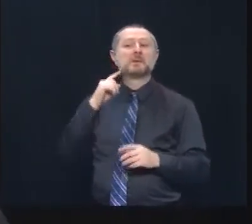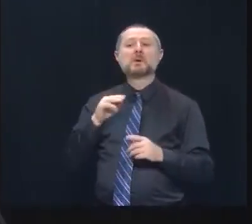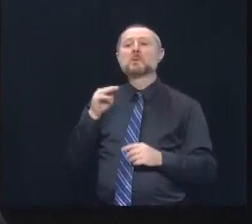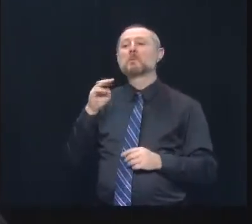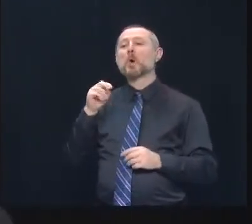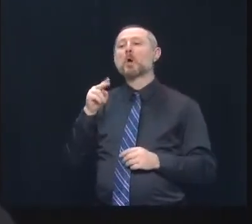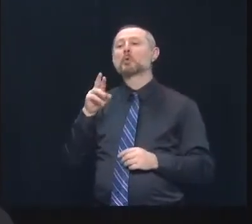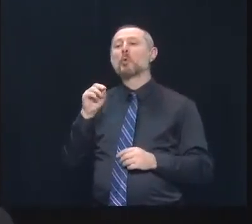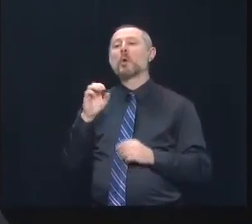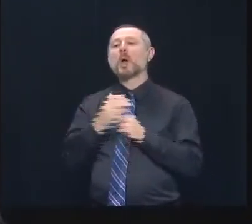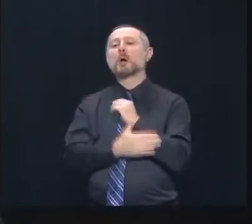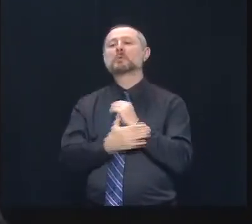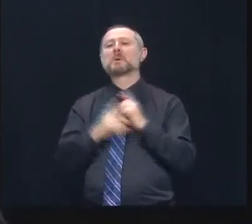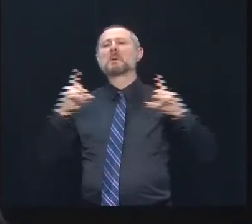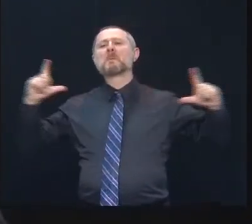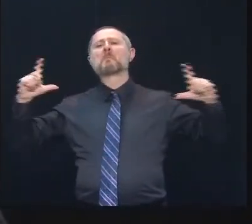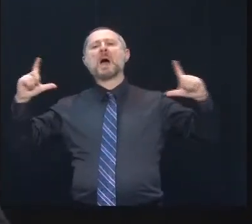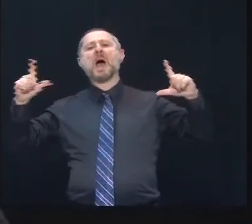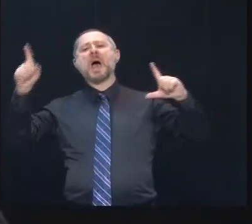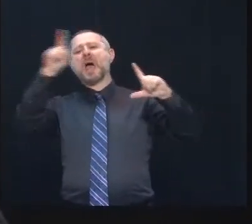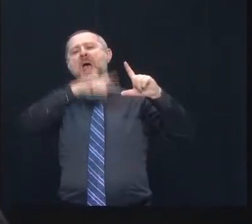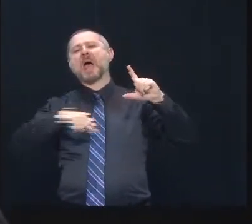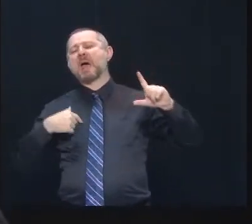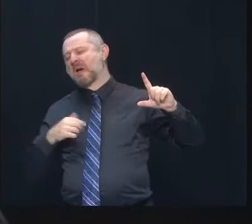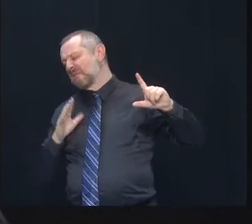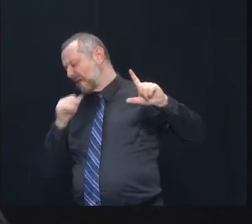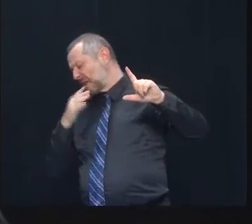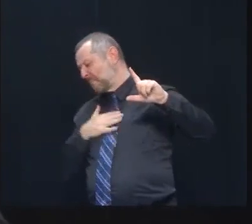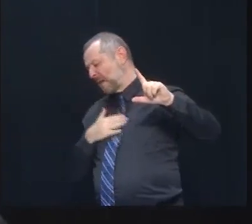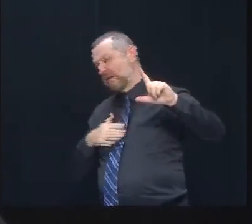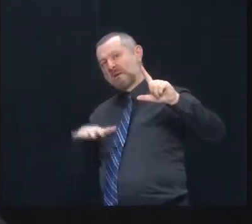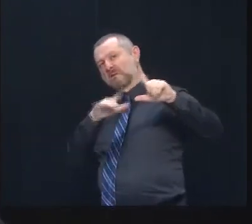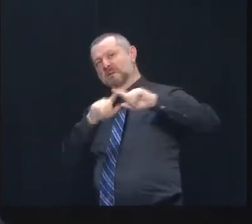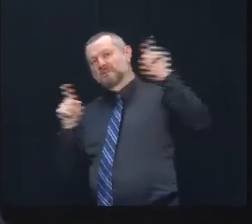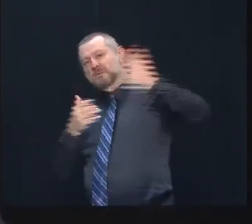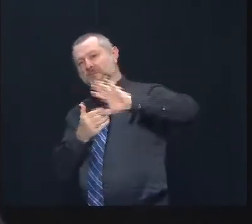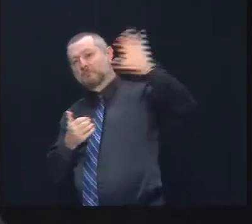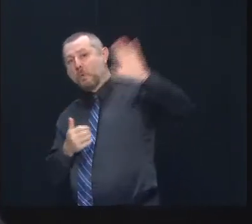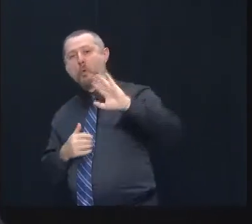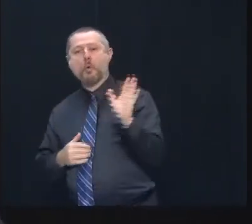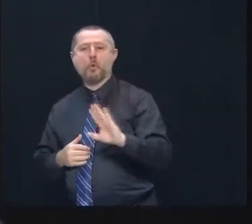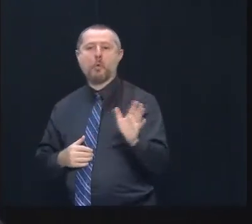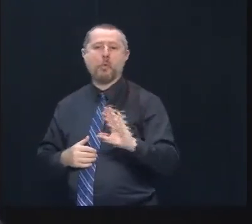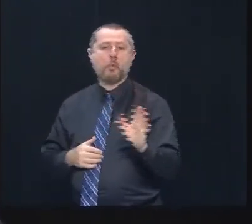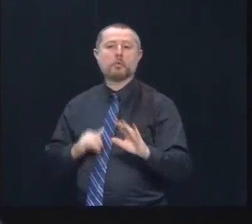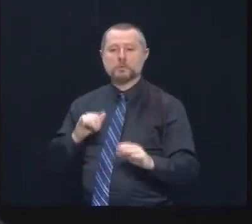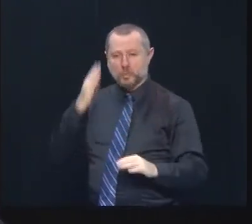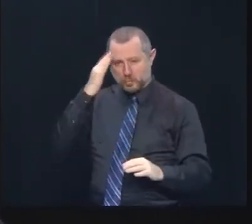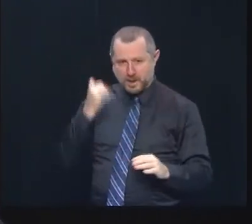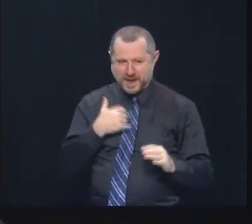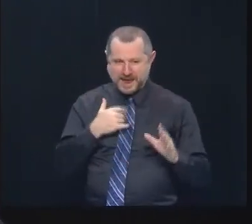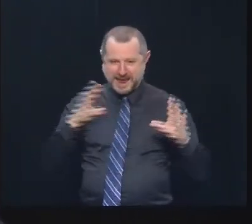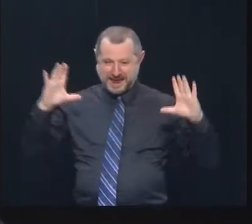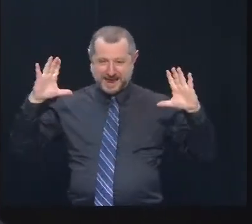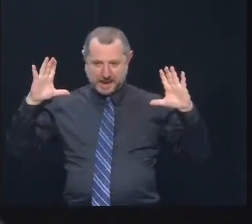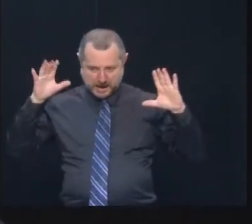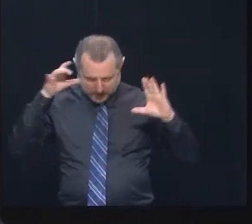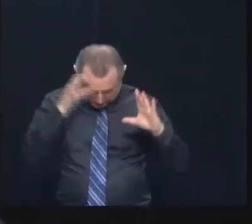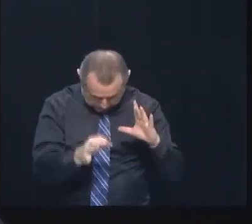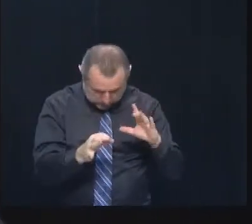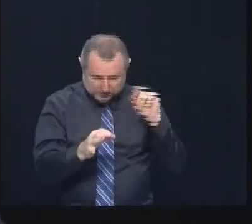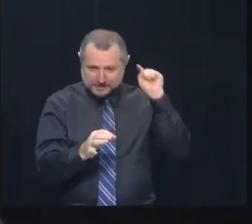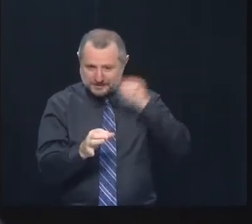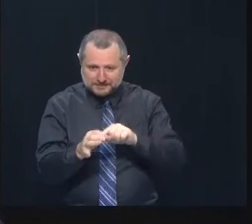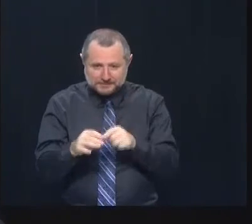else. That's not me. That's not my neighborhood. No, it's your neighborhood. And once people